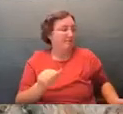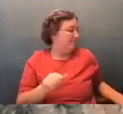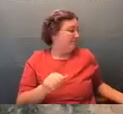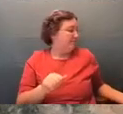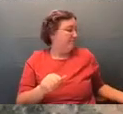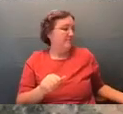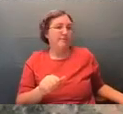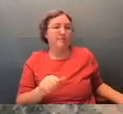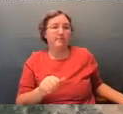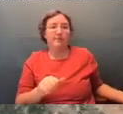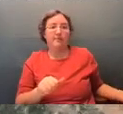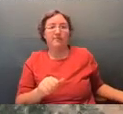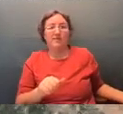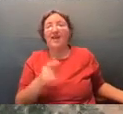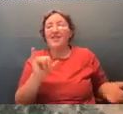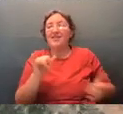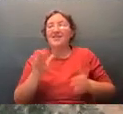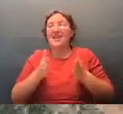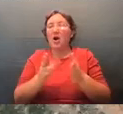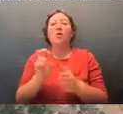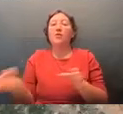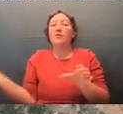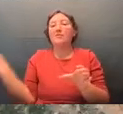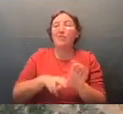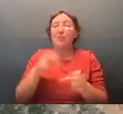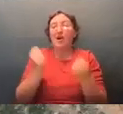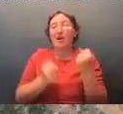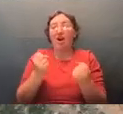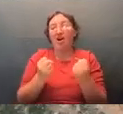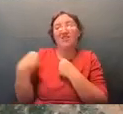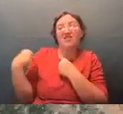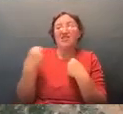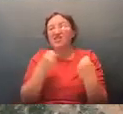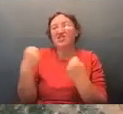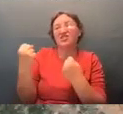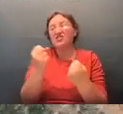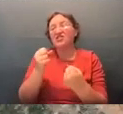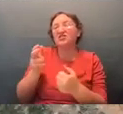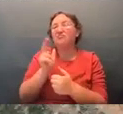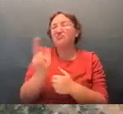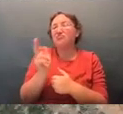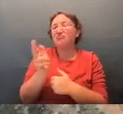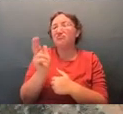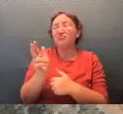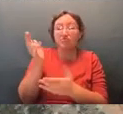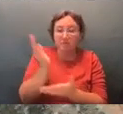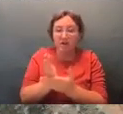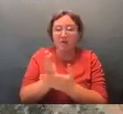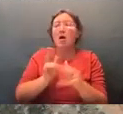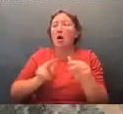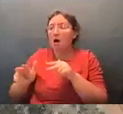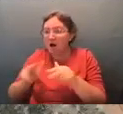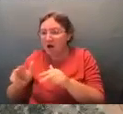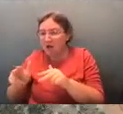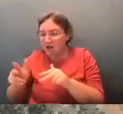So this was gonna be more like a road trip. We're gonna hop in our car and we're gonna drive to some locations. We're gonna stop and we're gonna hike to a couple